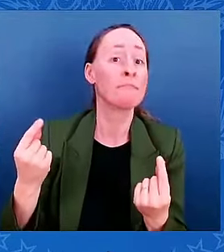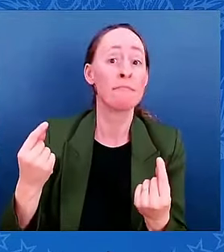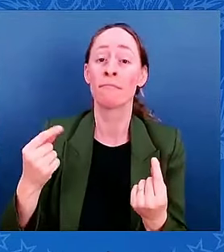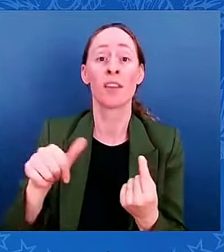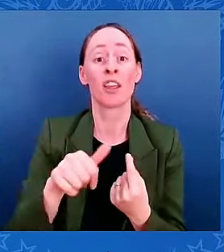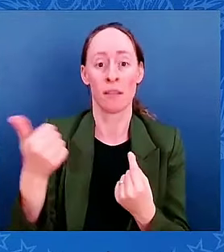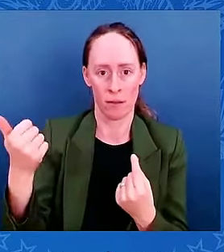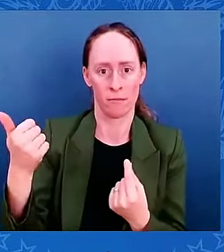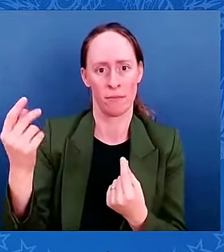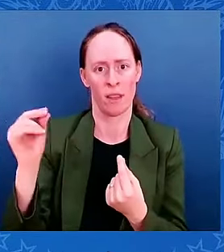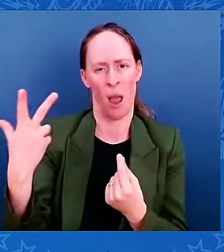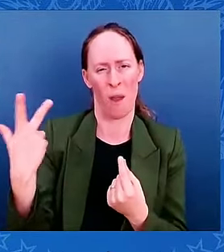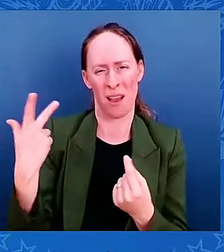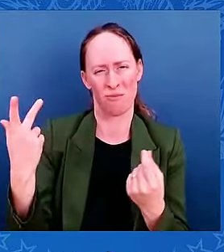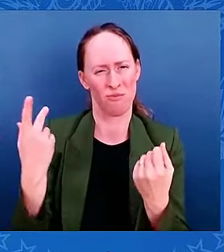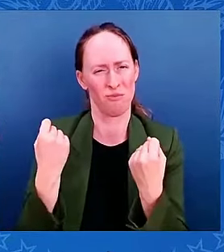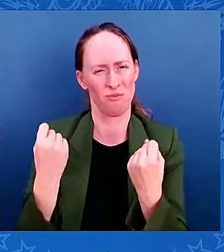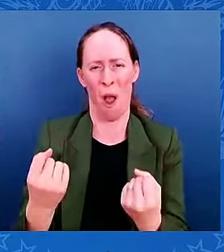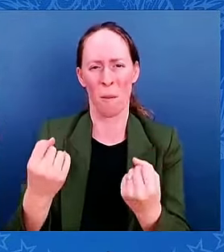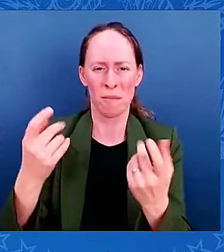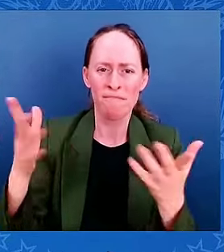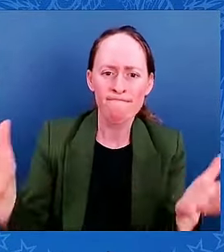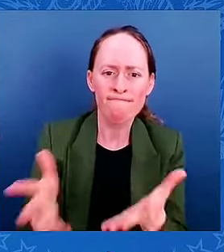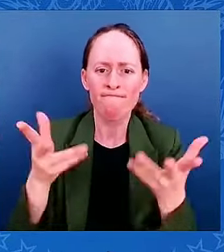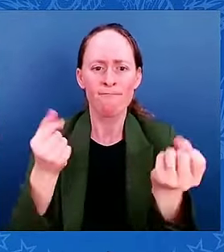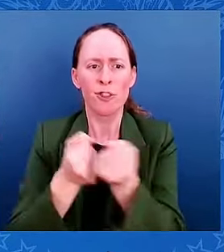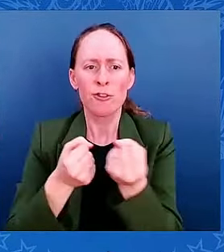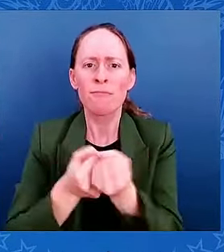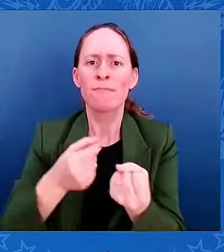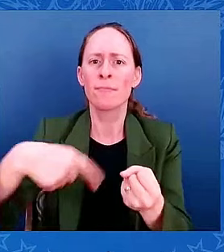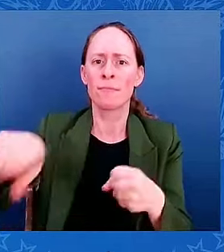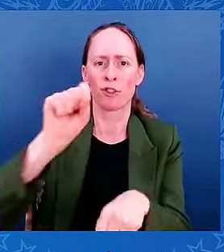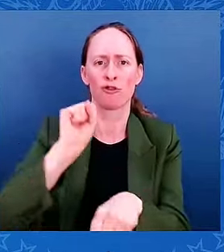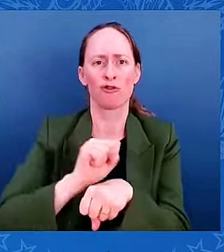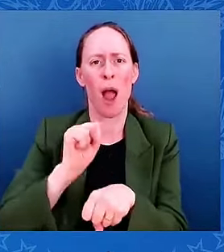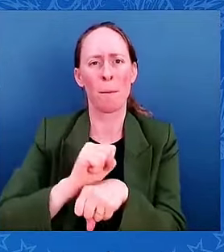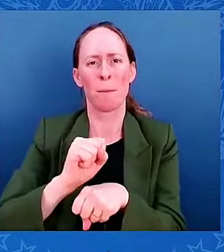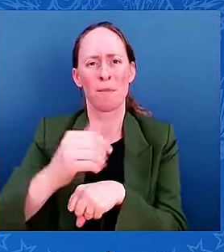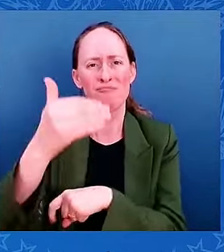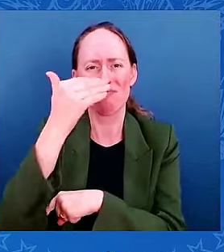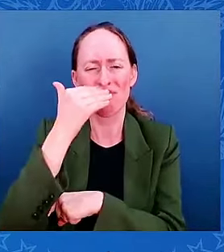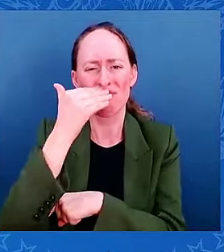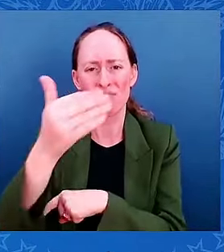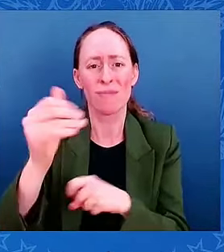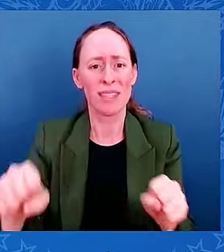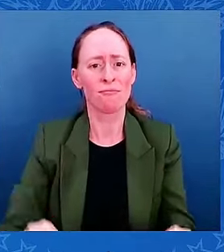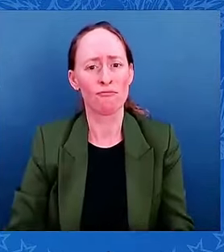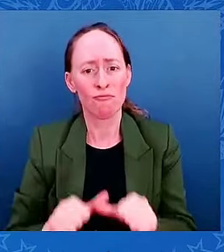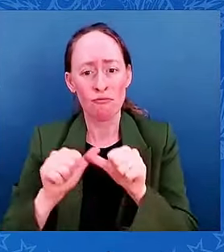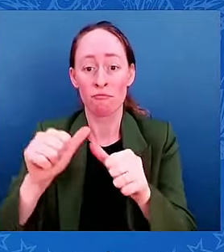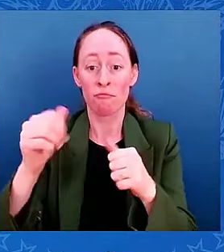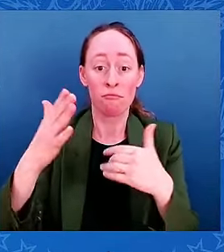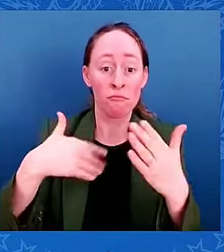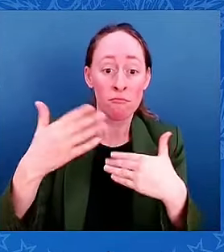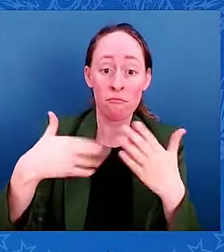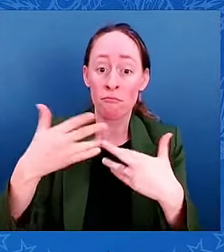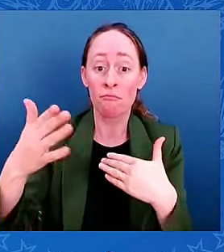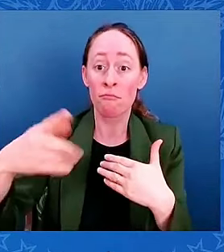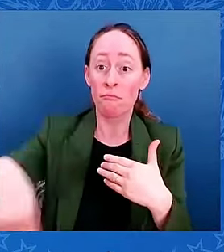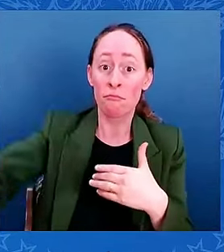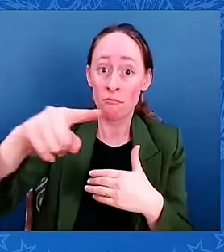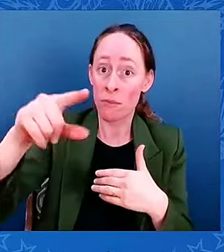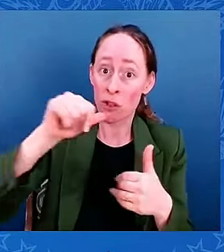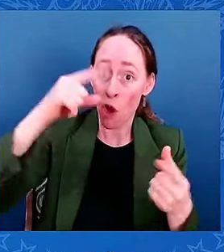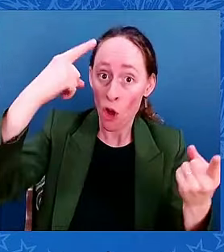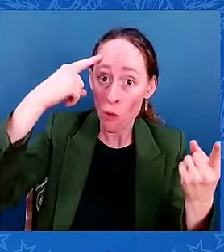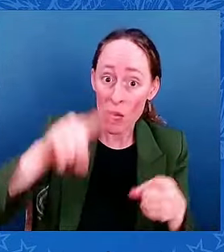standards. And from this point onwards, any president who disagrees with that is going to have to say so out loud, say it to your face, and repeal